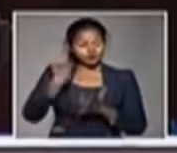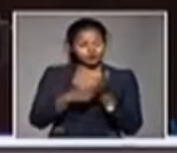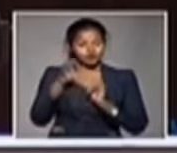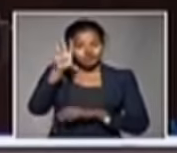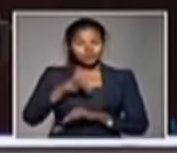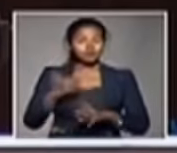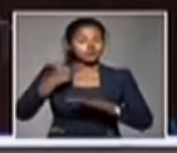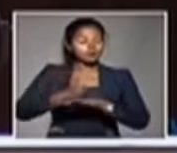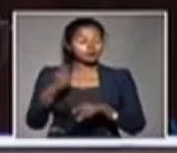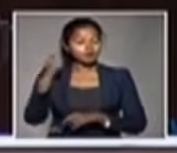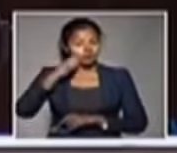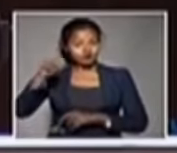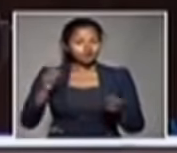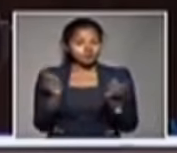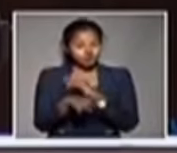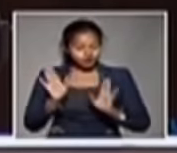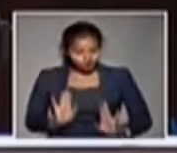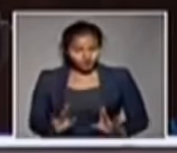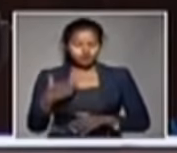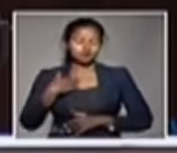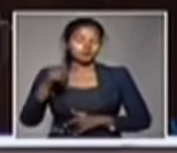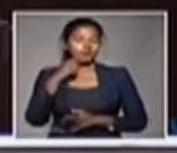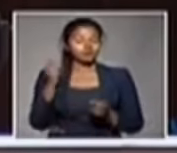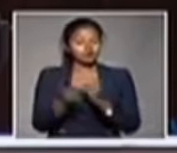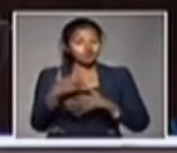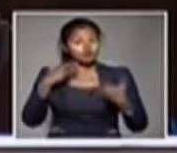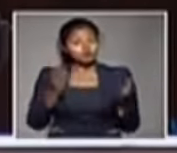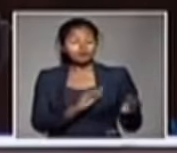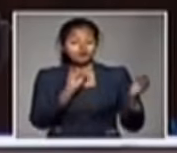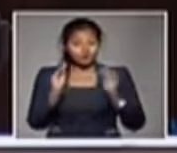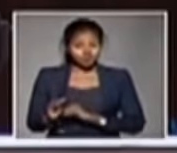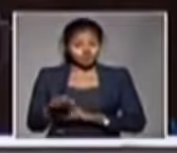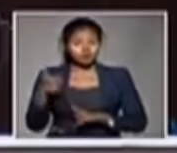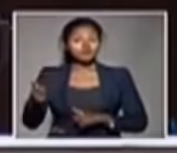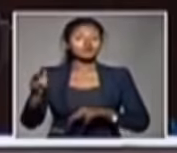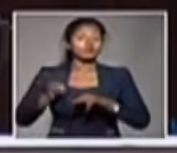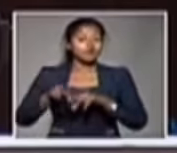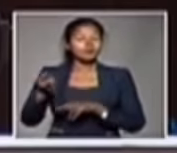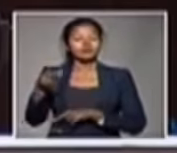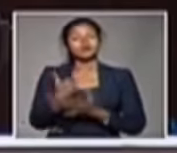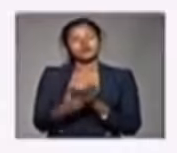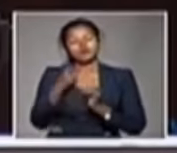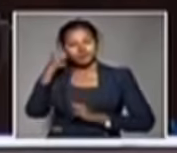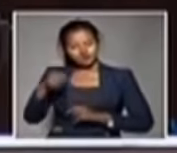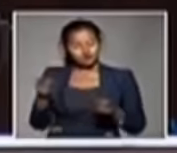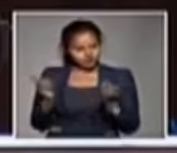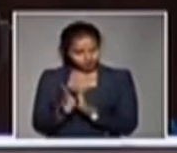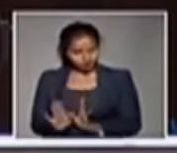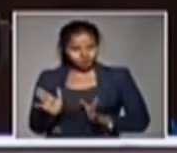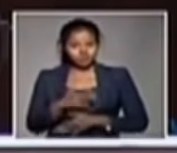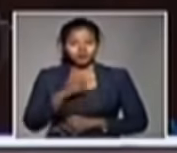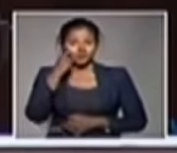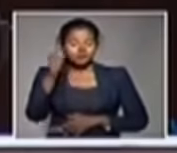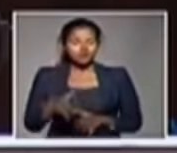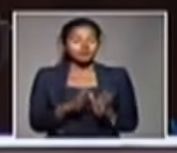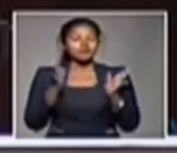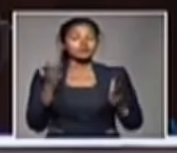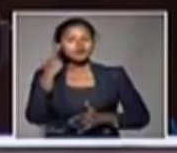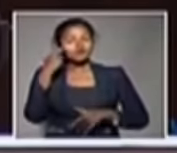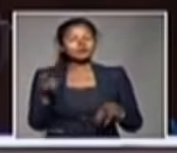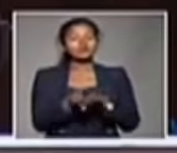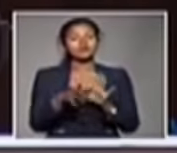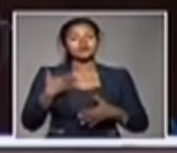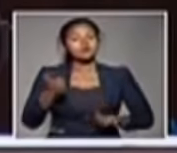of Rome that he killed Caesar. Antonio was Caesar's best friend. The people of Rome were furious at Antonio for killing